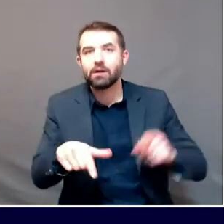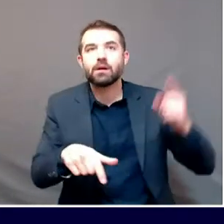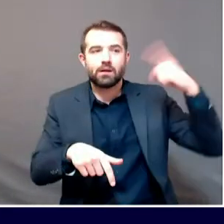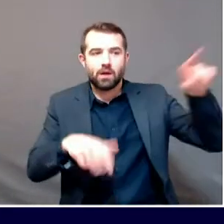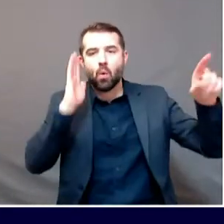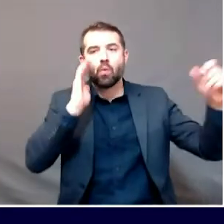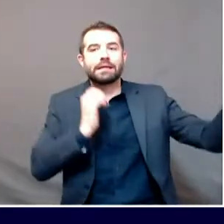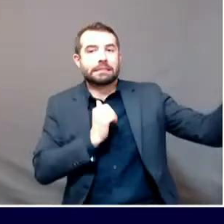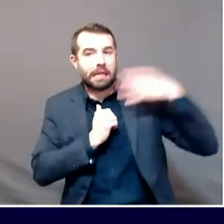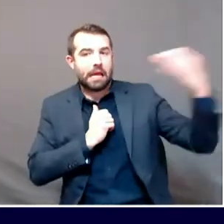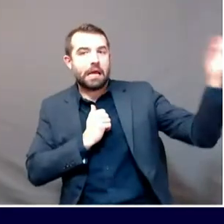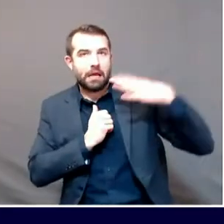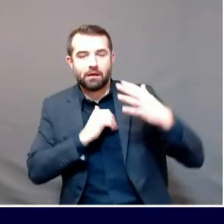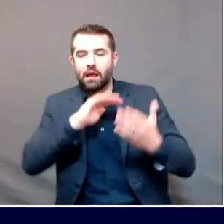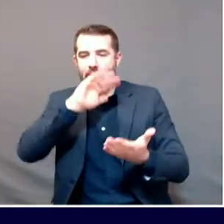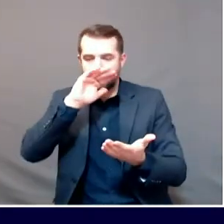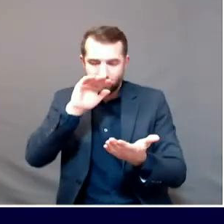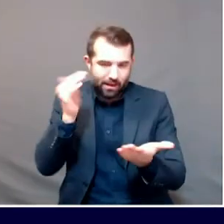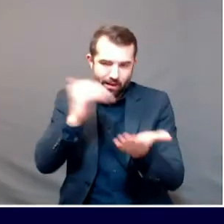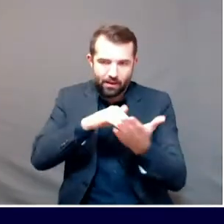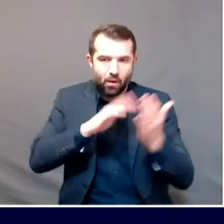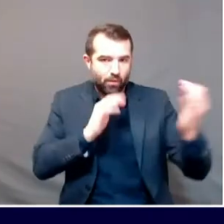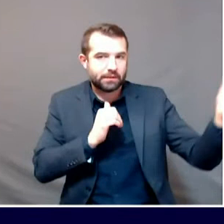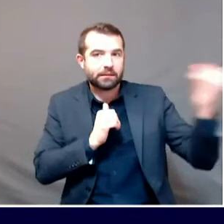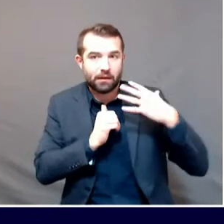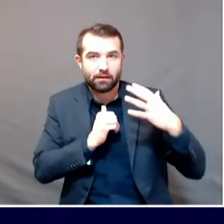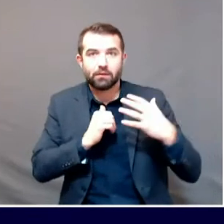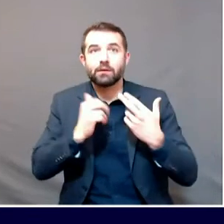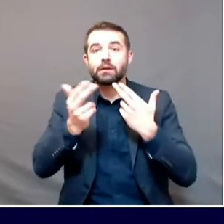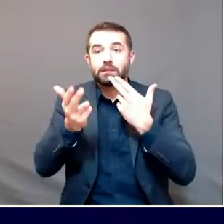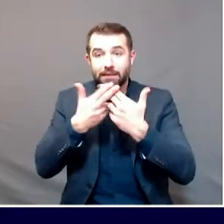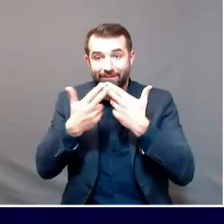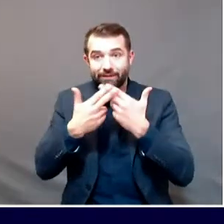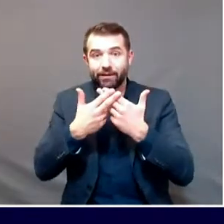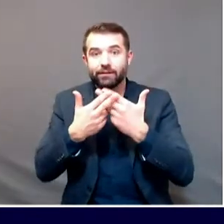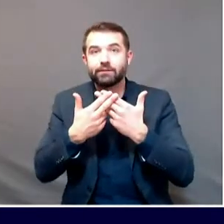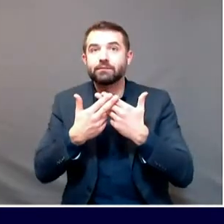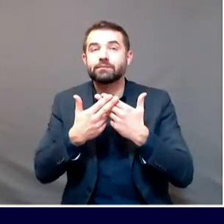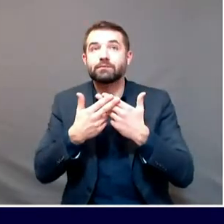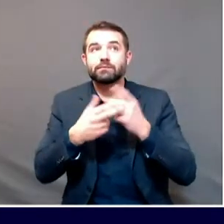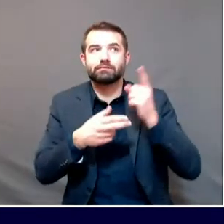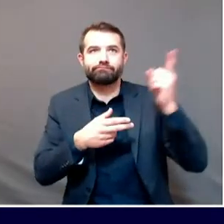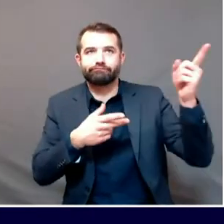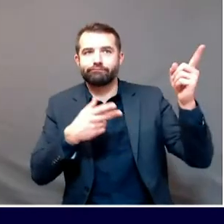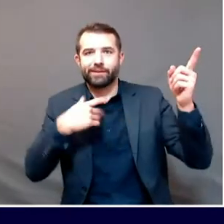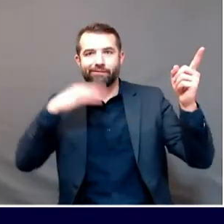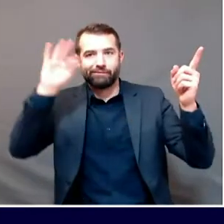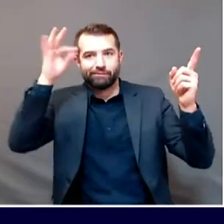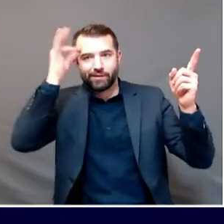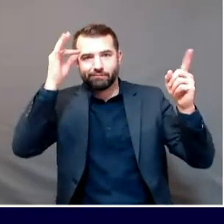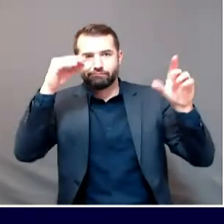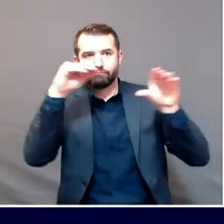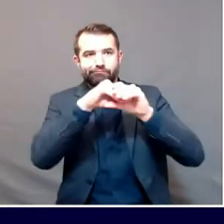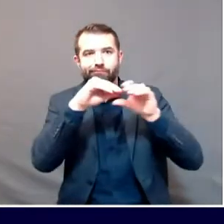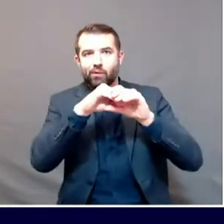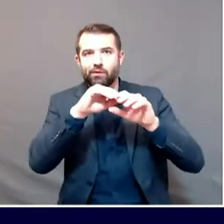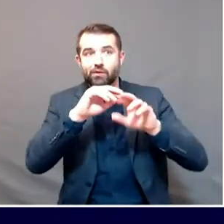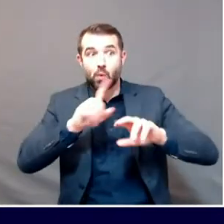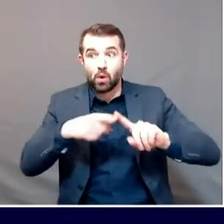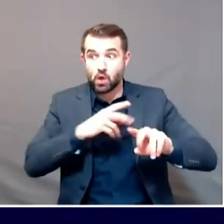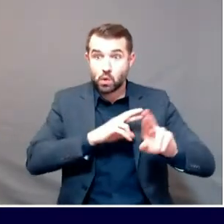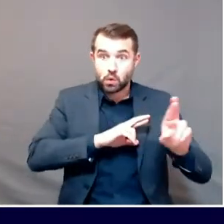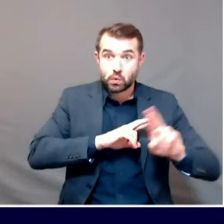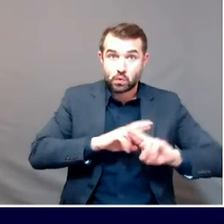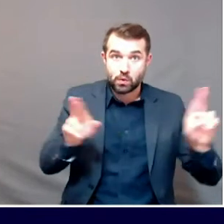are being held in reserve for us. They will be delivered in a timely fashion when it is time for those second doses, but we need